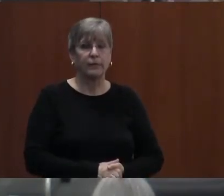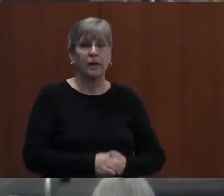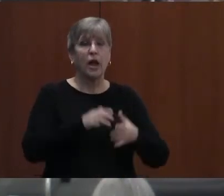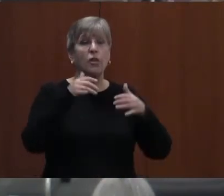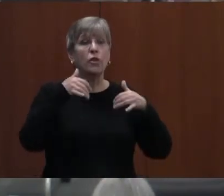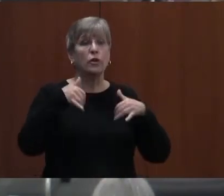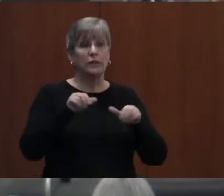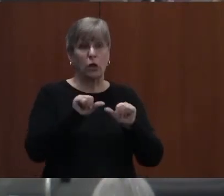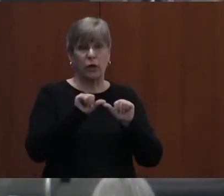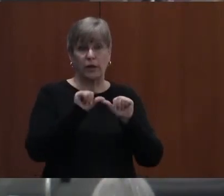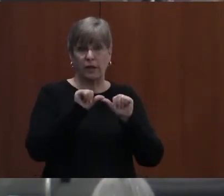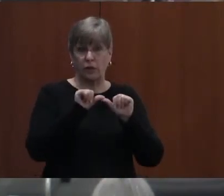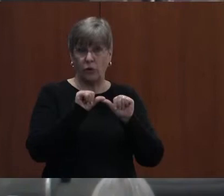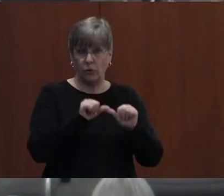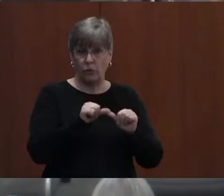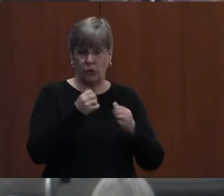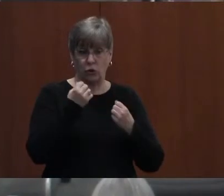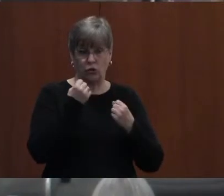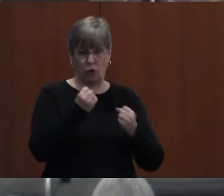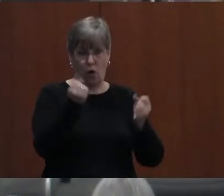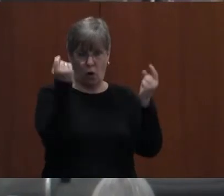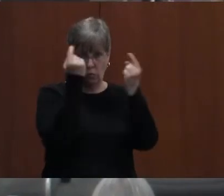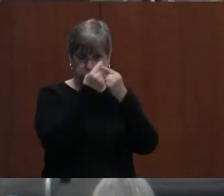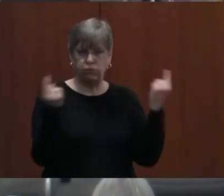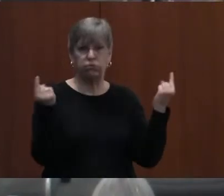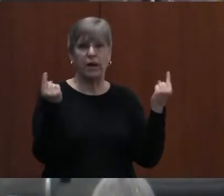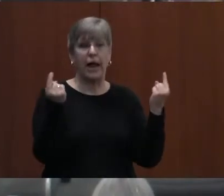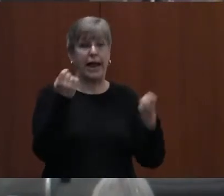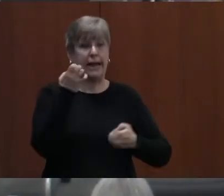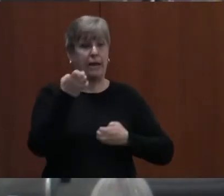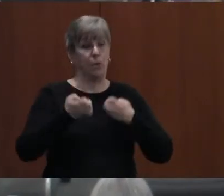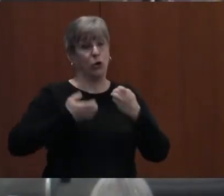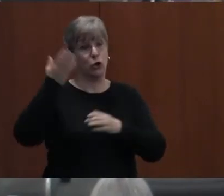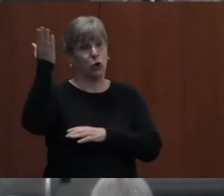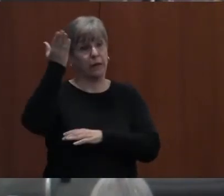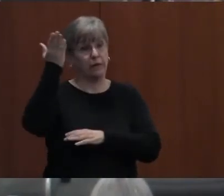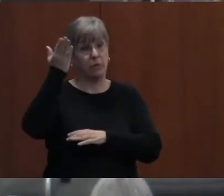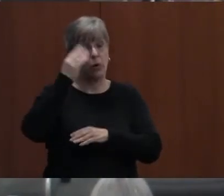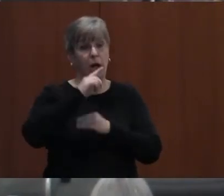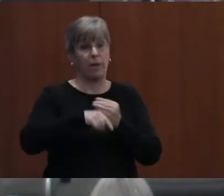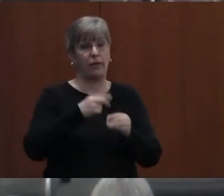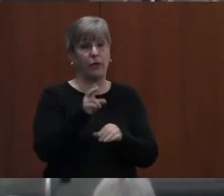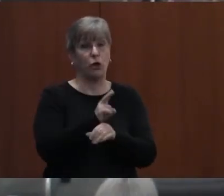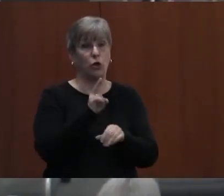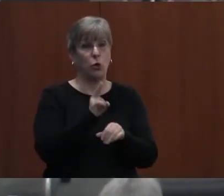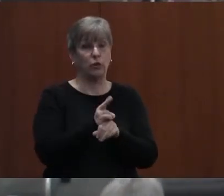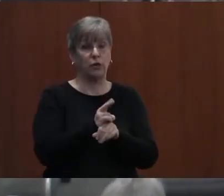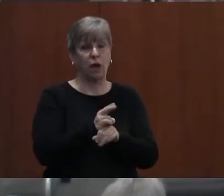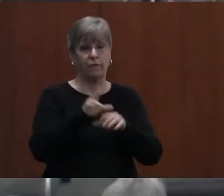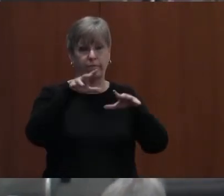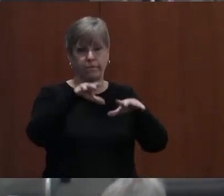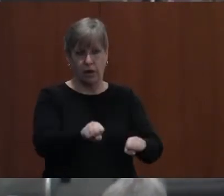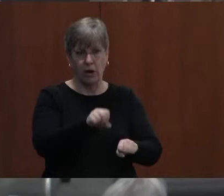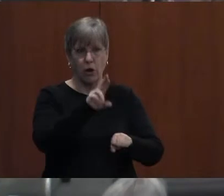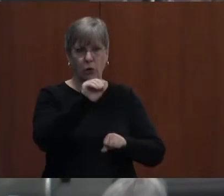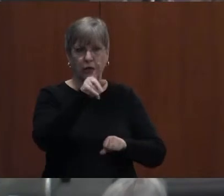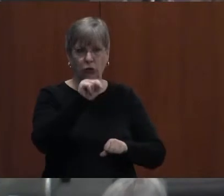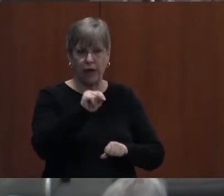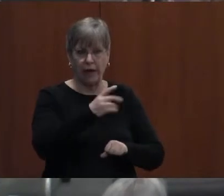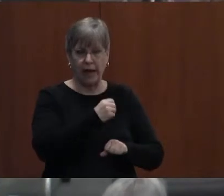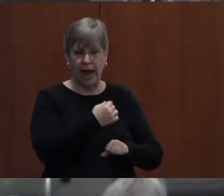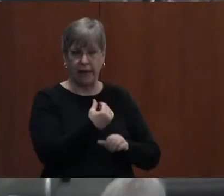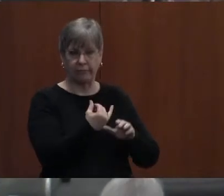Still continues to be strong dissension and really emotional testimony regarding the use of restraint and